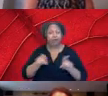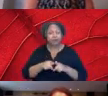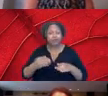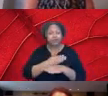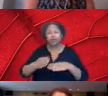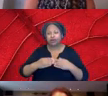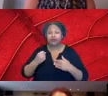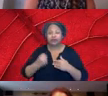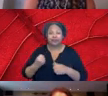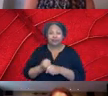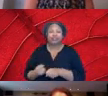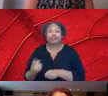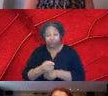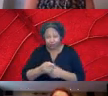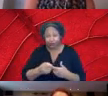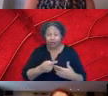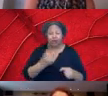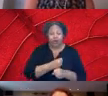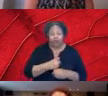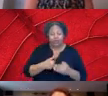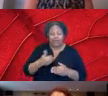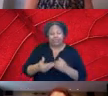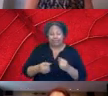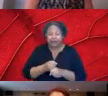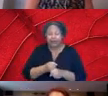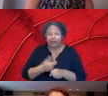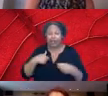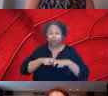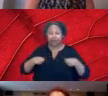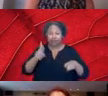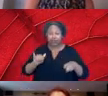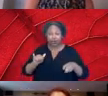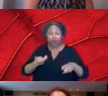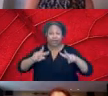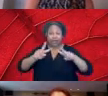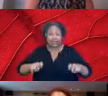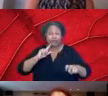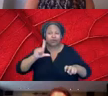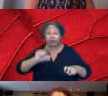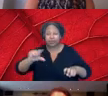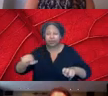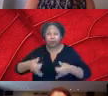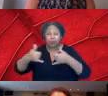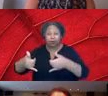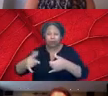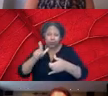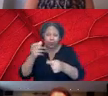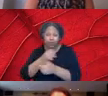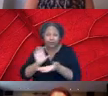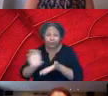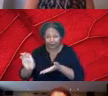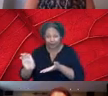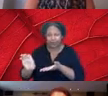year I was a juror assessing for the 2020 award as well. So I was able to see the other side of it as well,